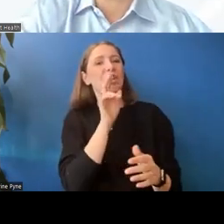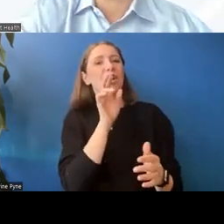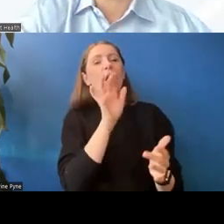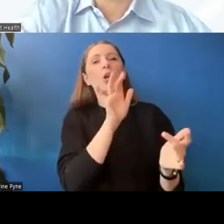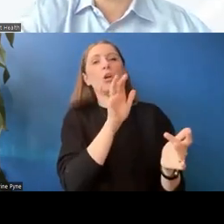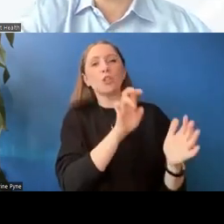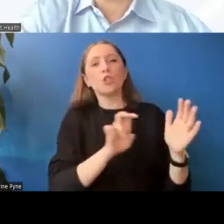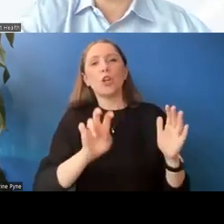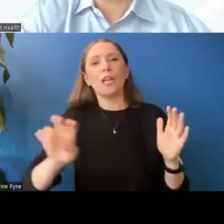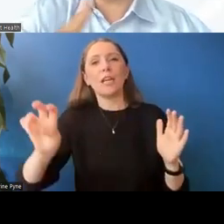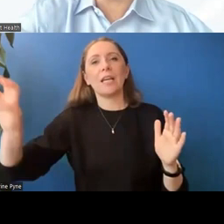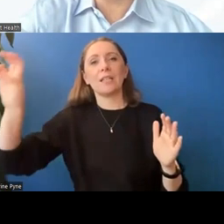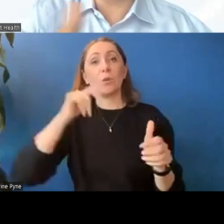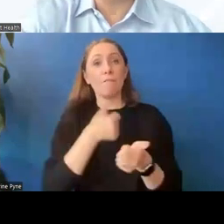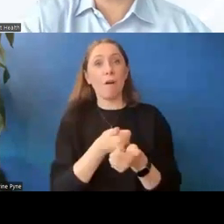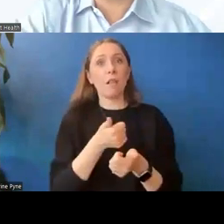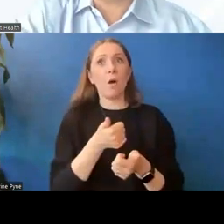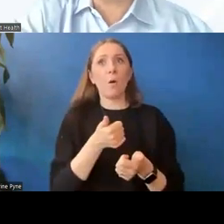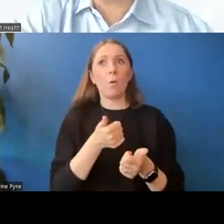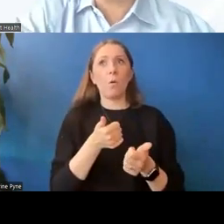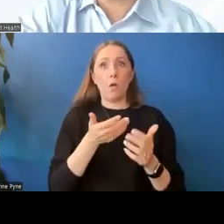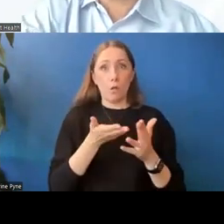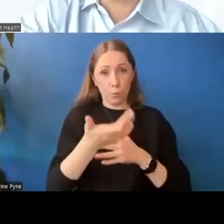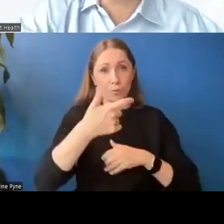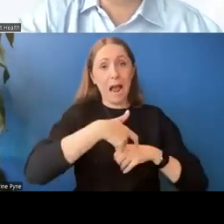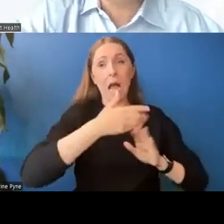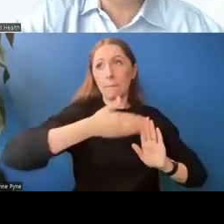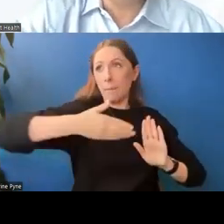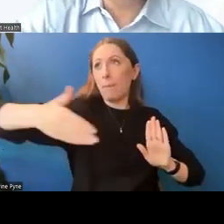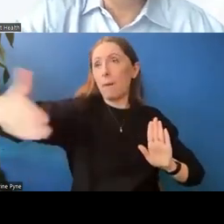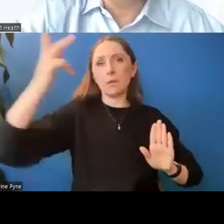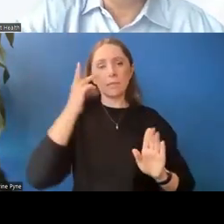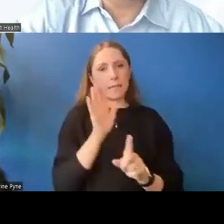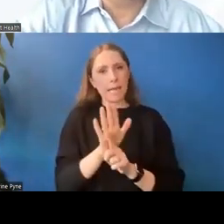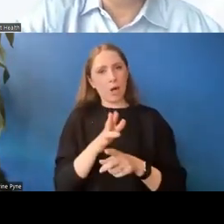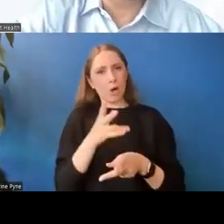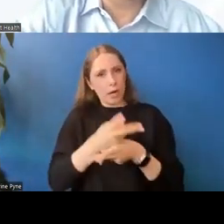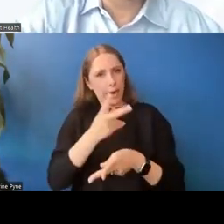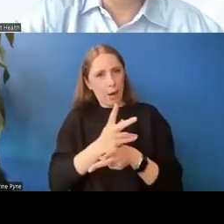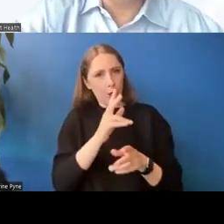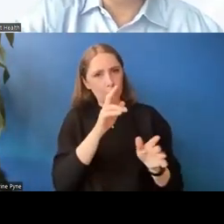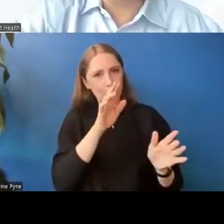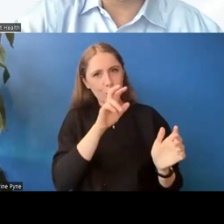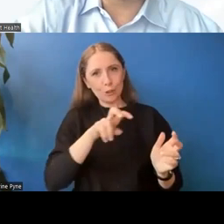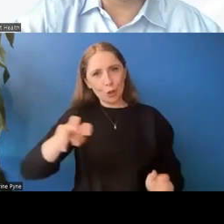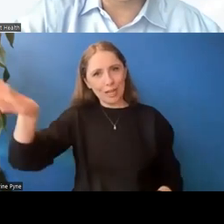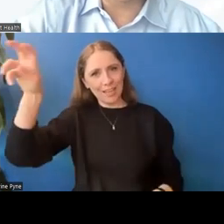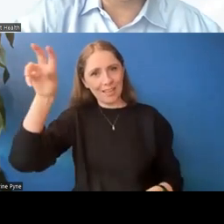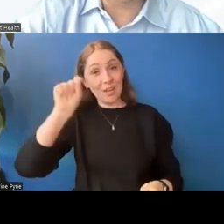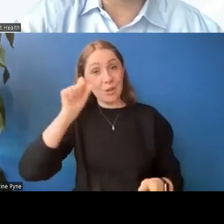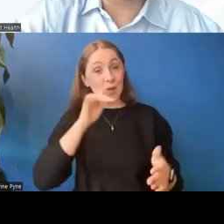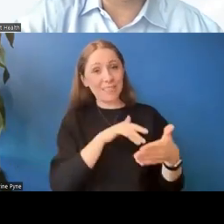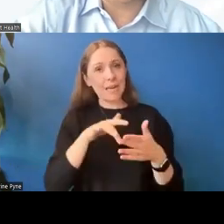of patients longitudinally to see what happens to their care journey. You can obviously study